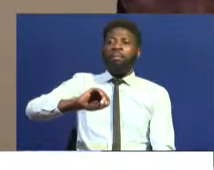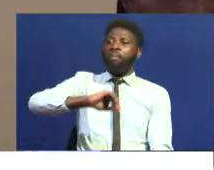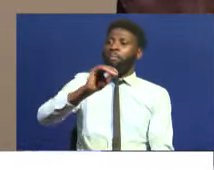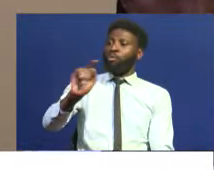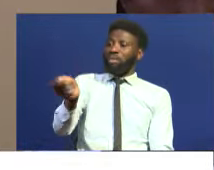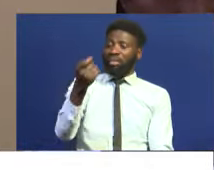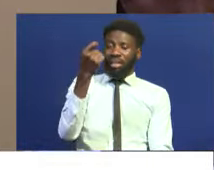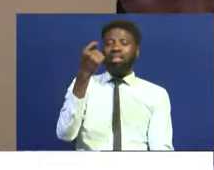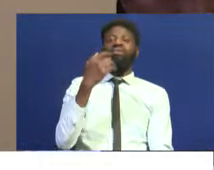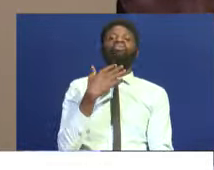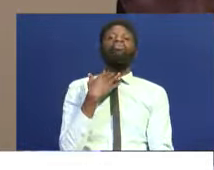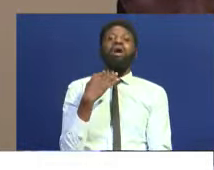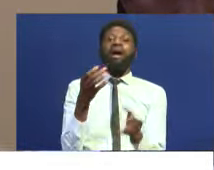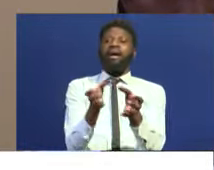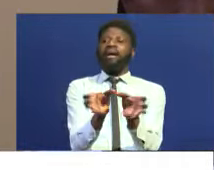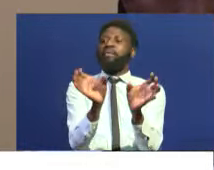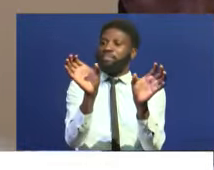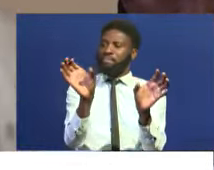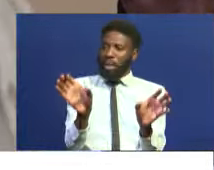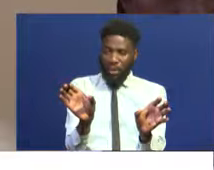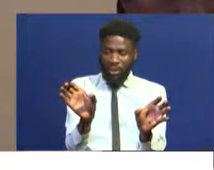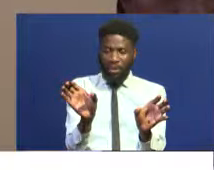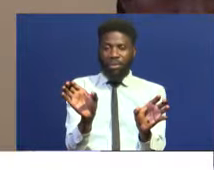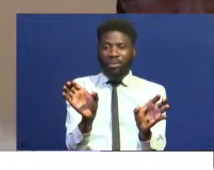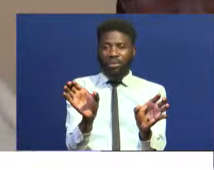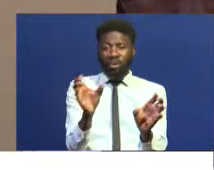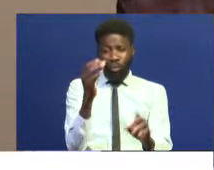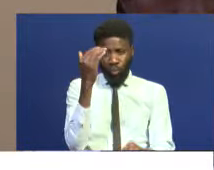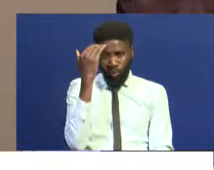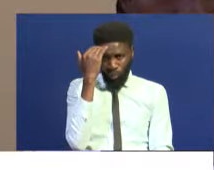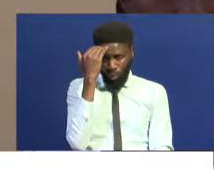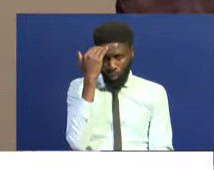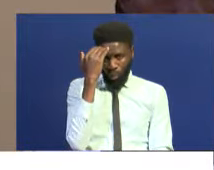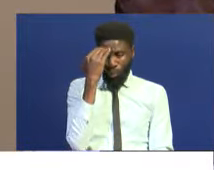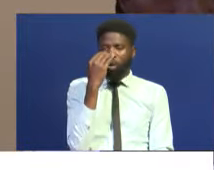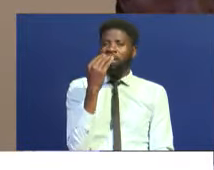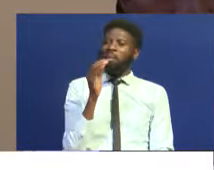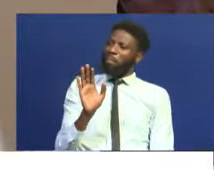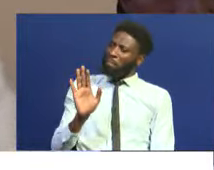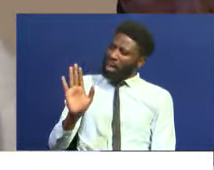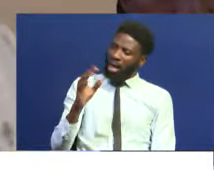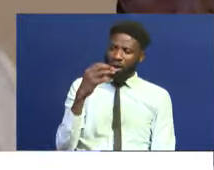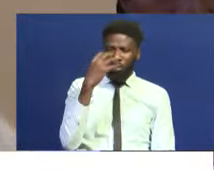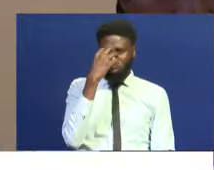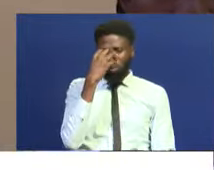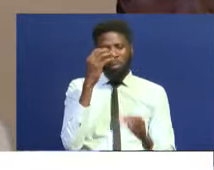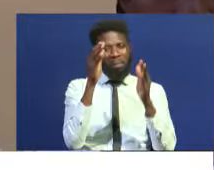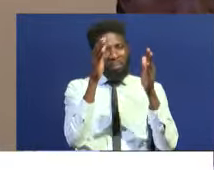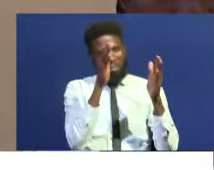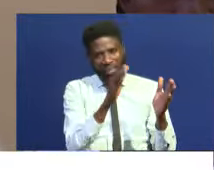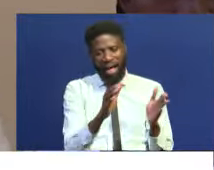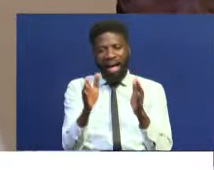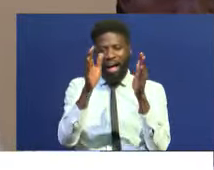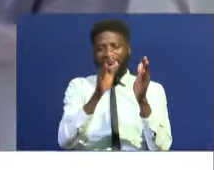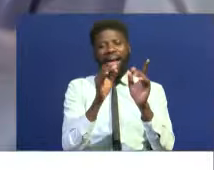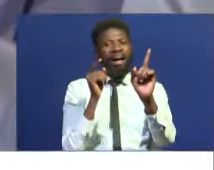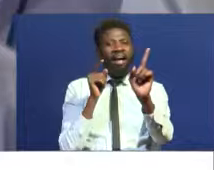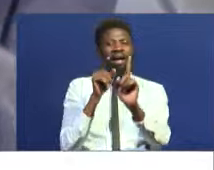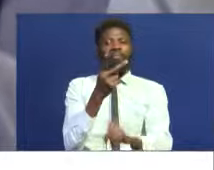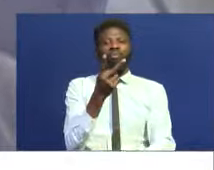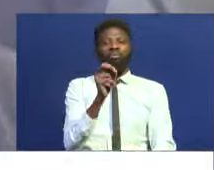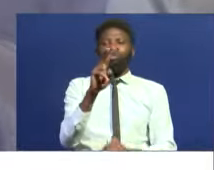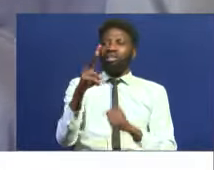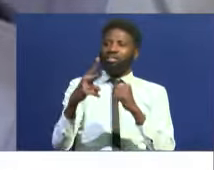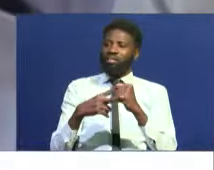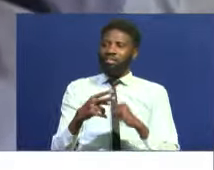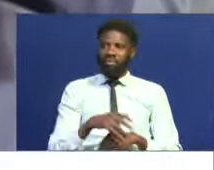mbili, mujue that is a strategy by William Ruto ya kupanga 2027.